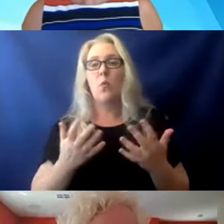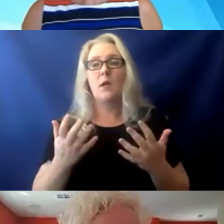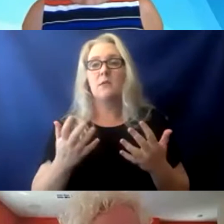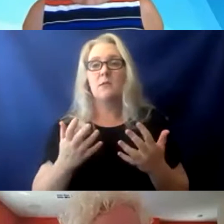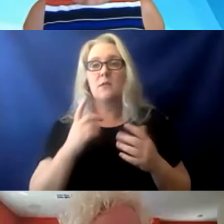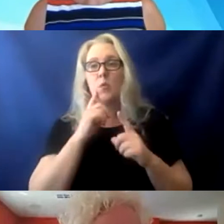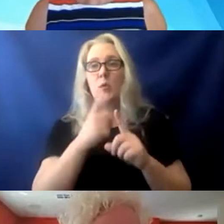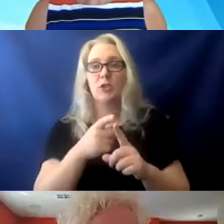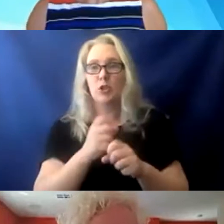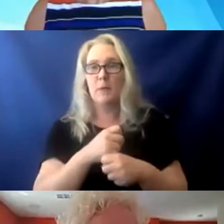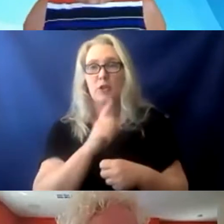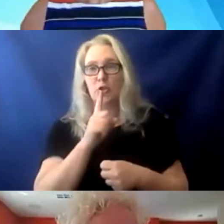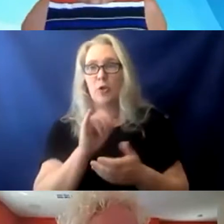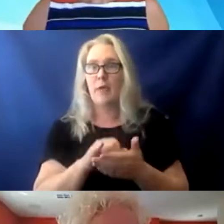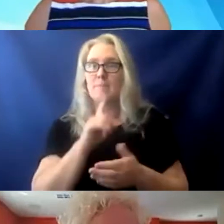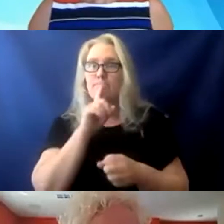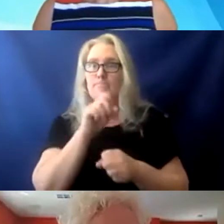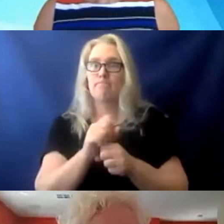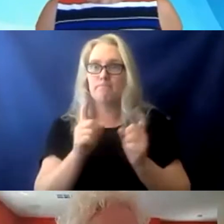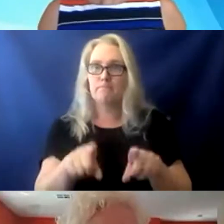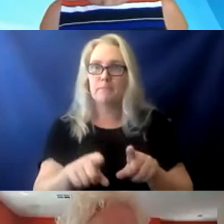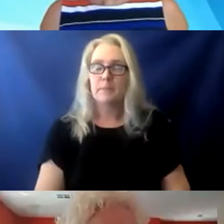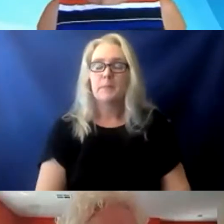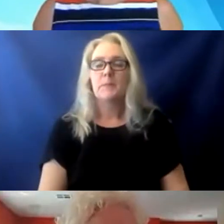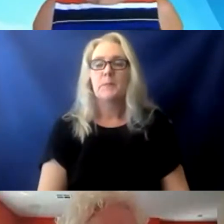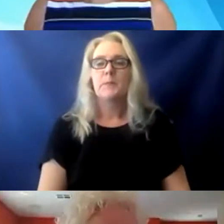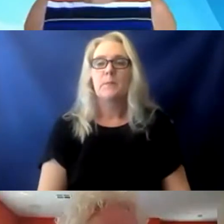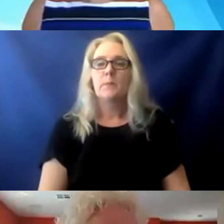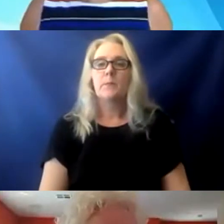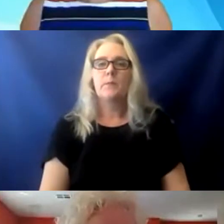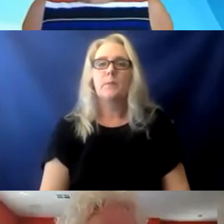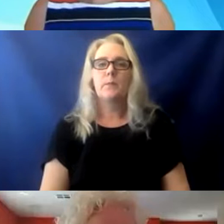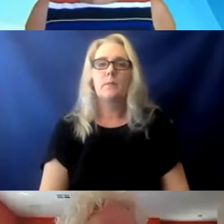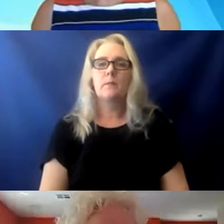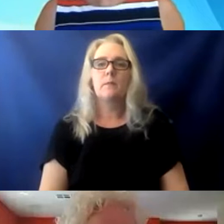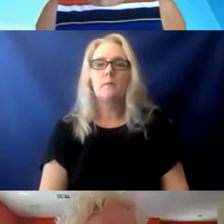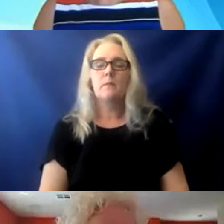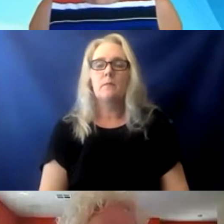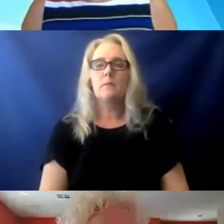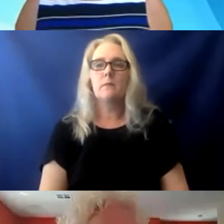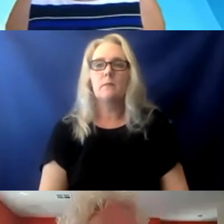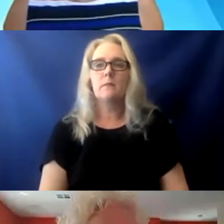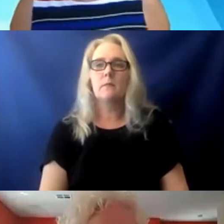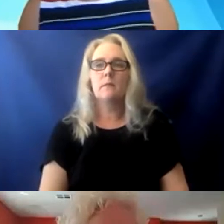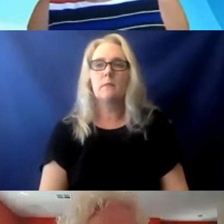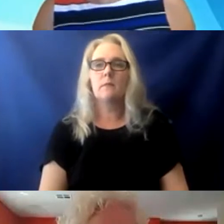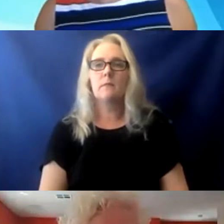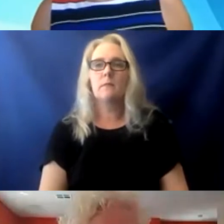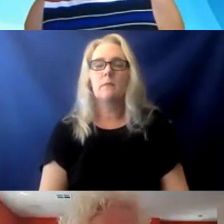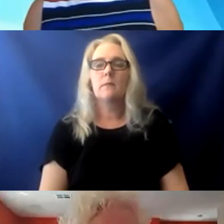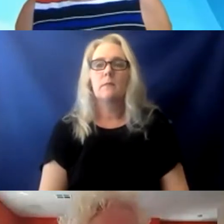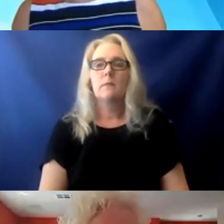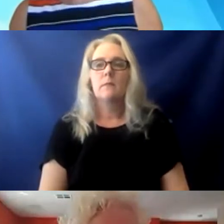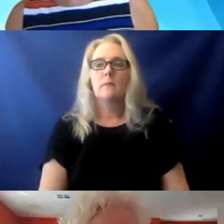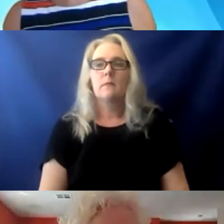to ensure that that does take place? I would say it's a great question. I'm going to answer this